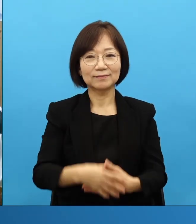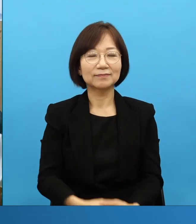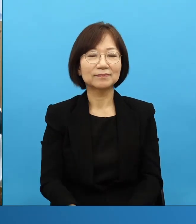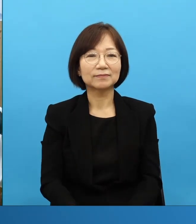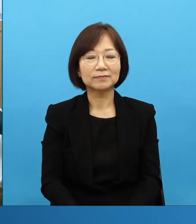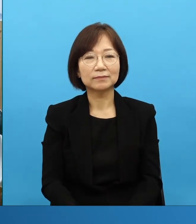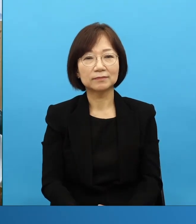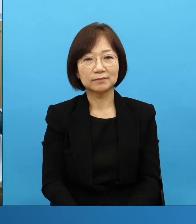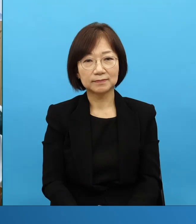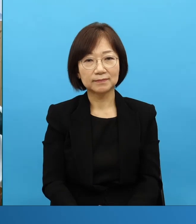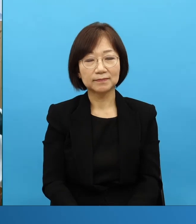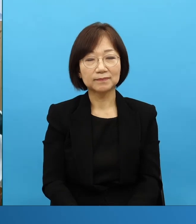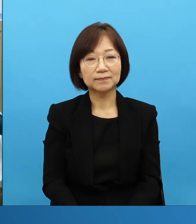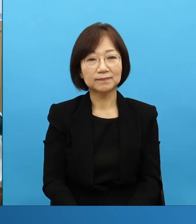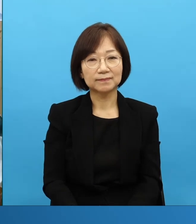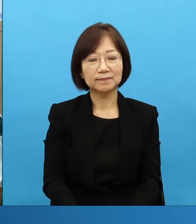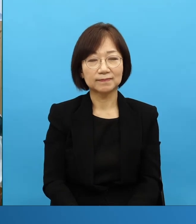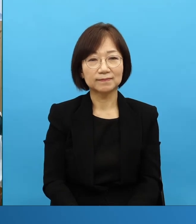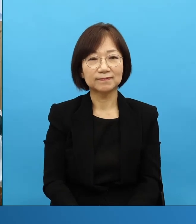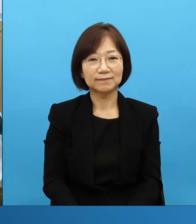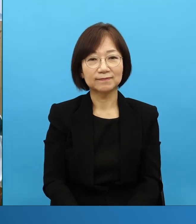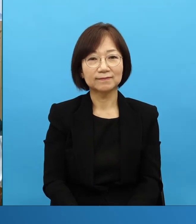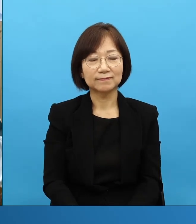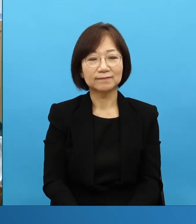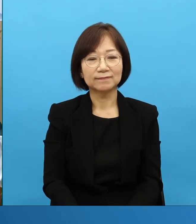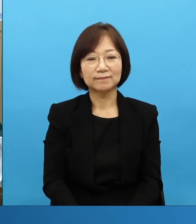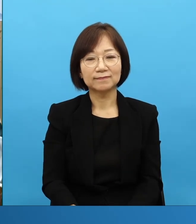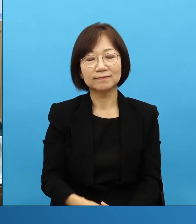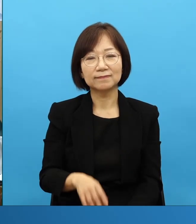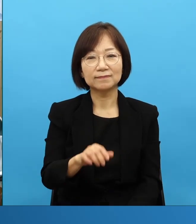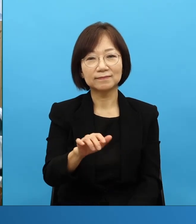to God, singing hymn number 208.